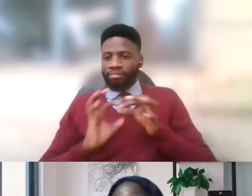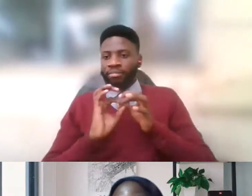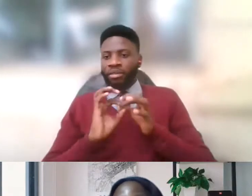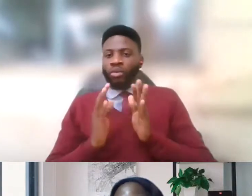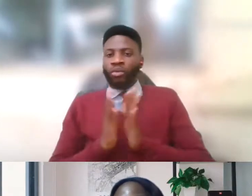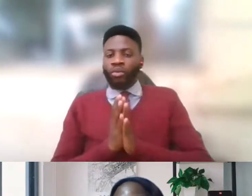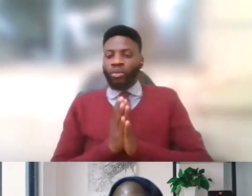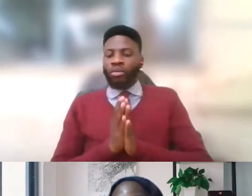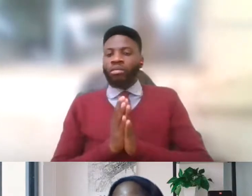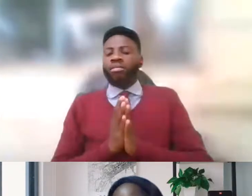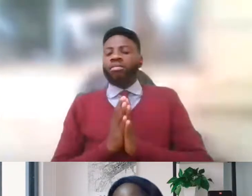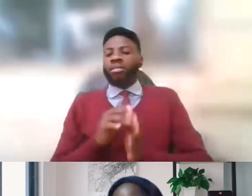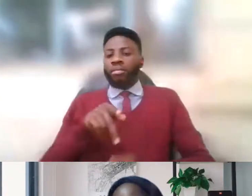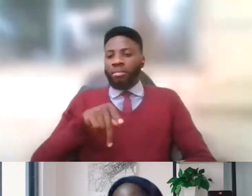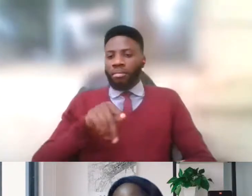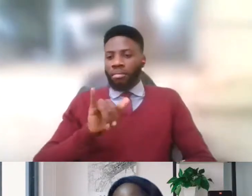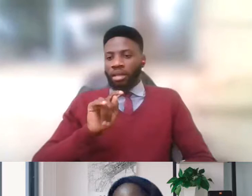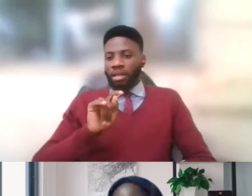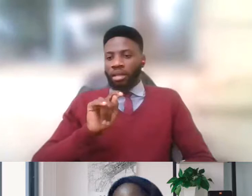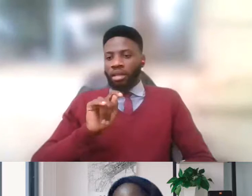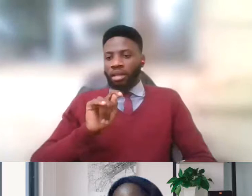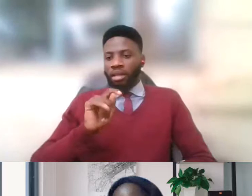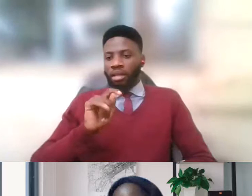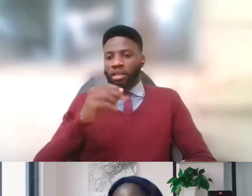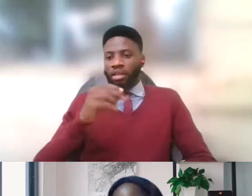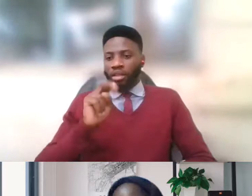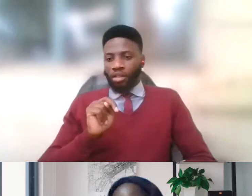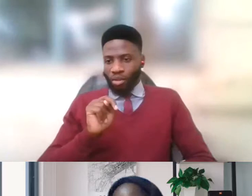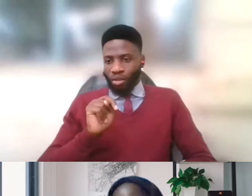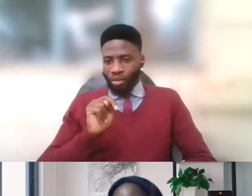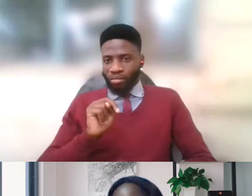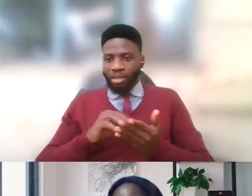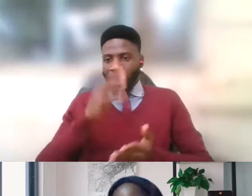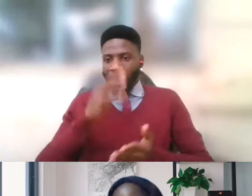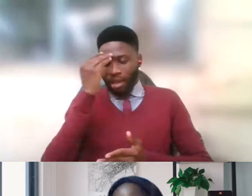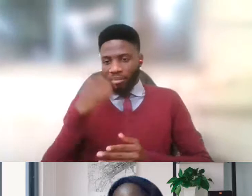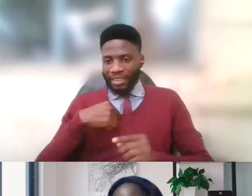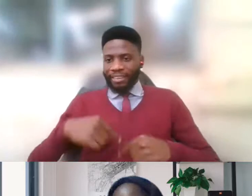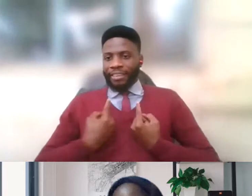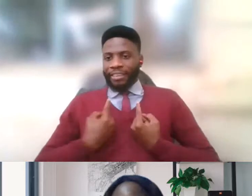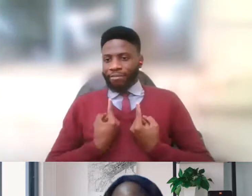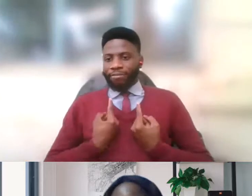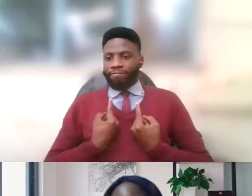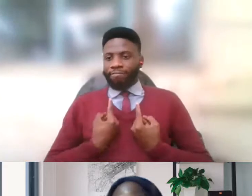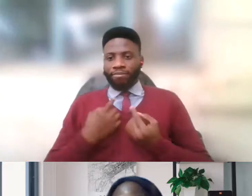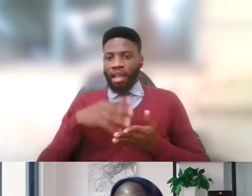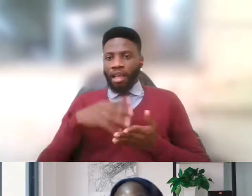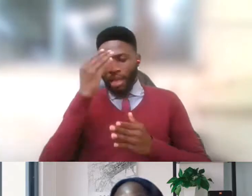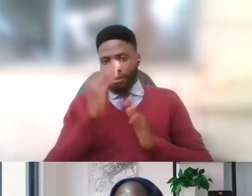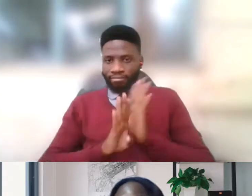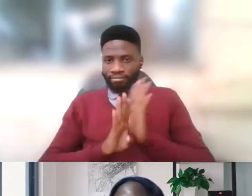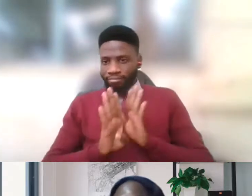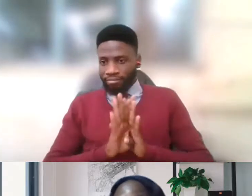successful businesses of the future and successful organizations of the future will be ones that have that diversity.